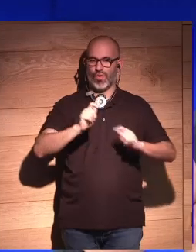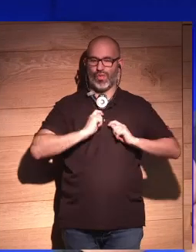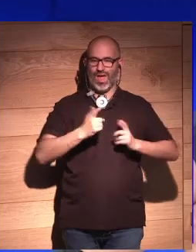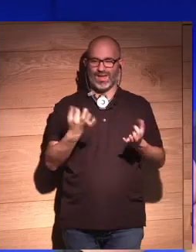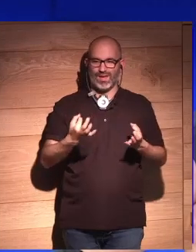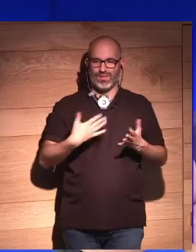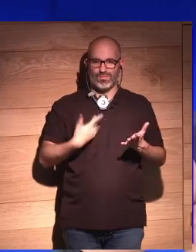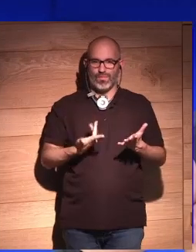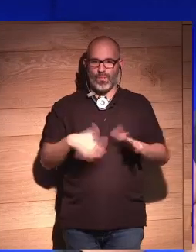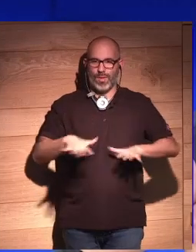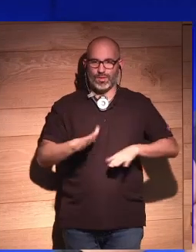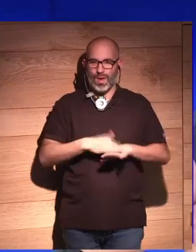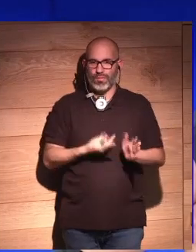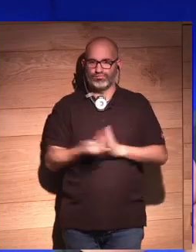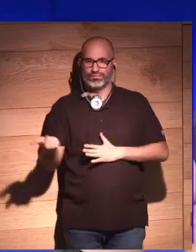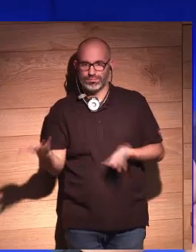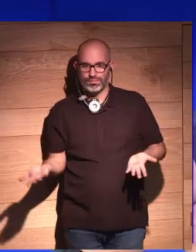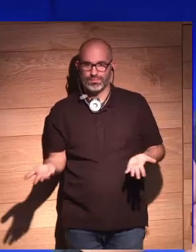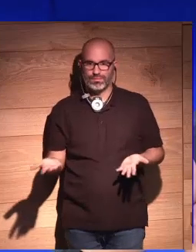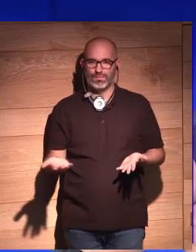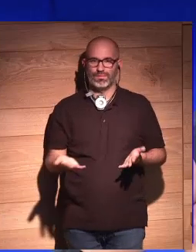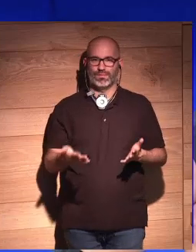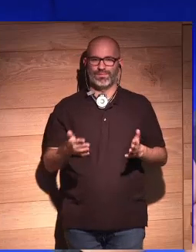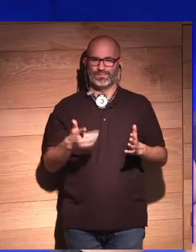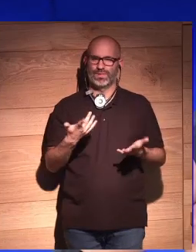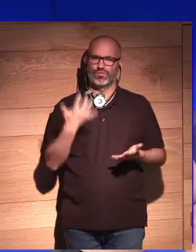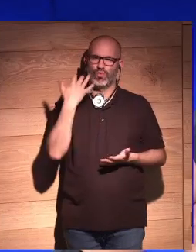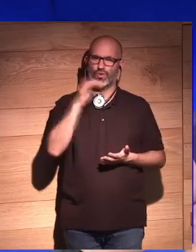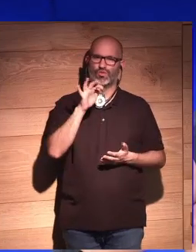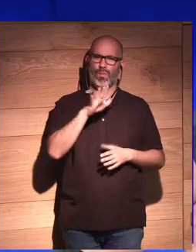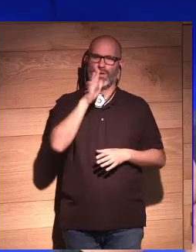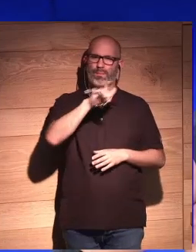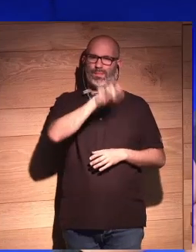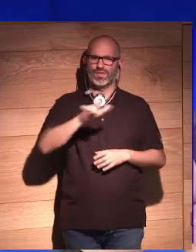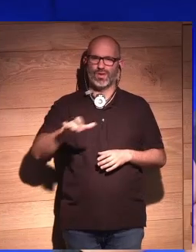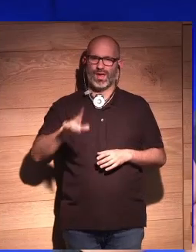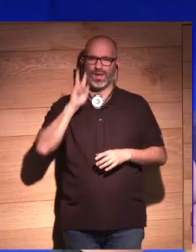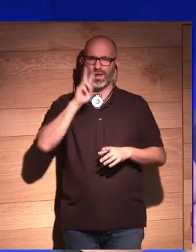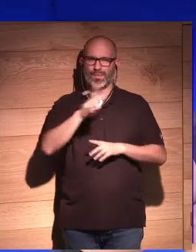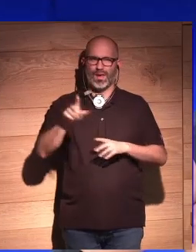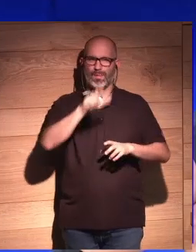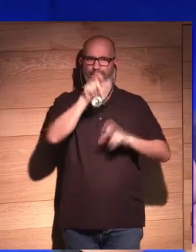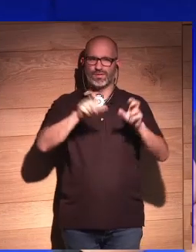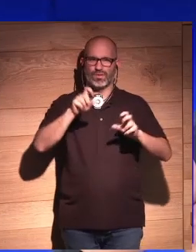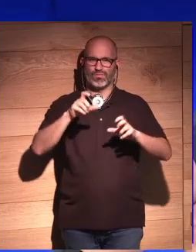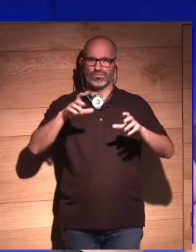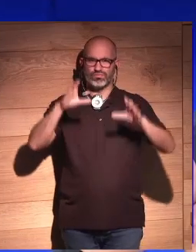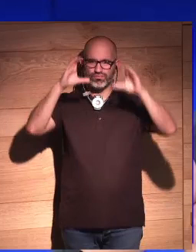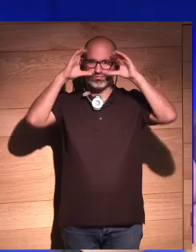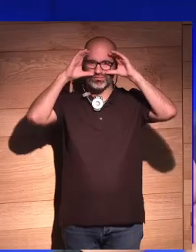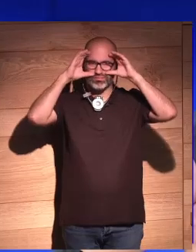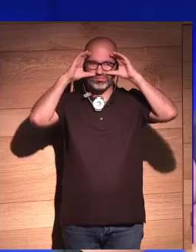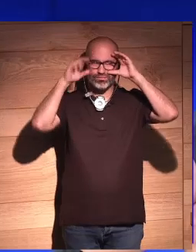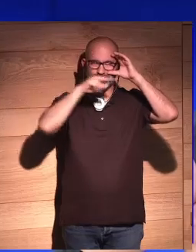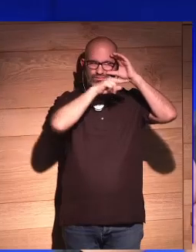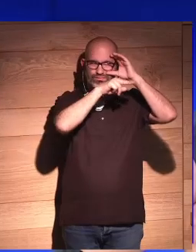people still love watching other people in VR do silly things, because what they're doing is like, dodging the bullet